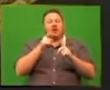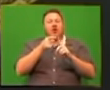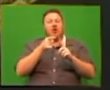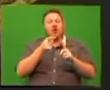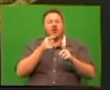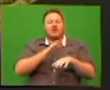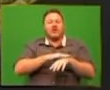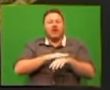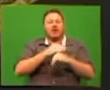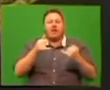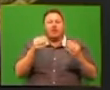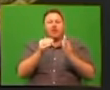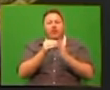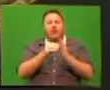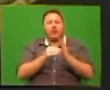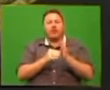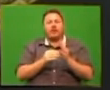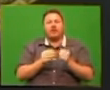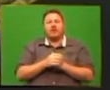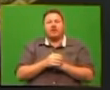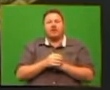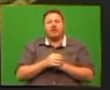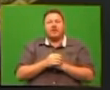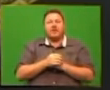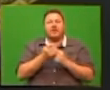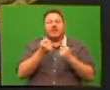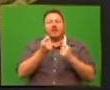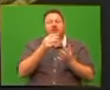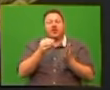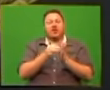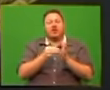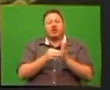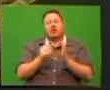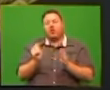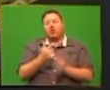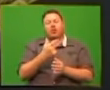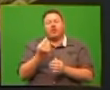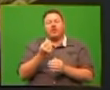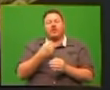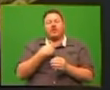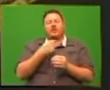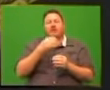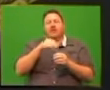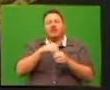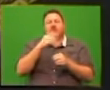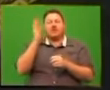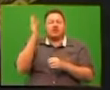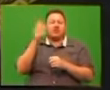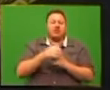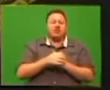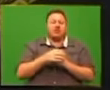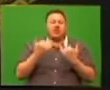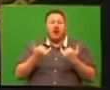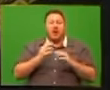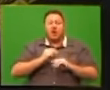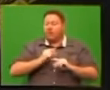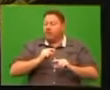fiscal allocations for all the themes you addressed in your speech. Urgency is the currency of the times in which we now